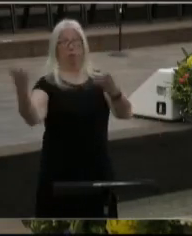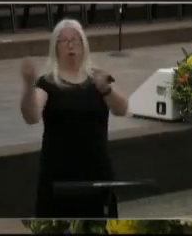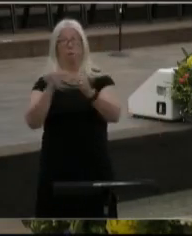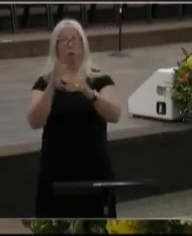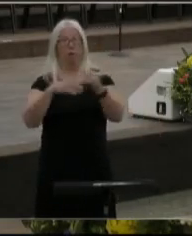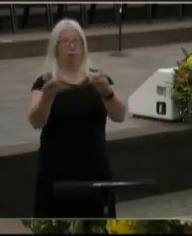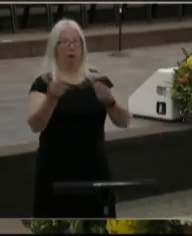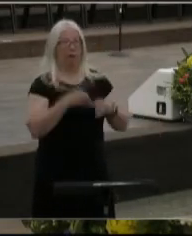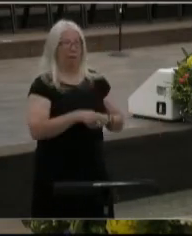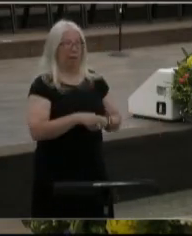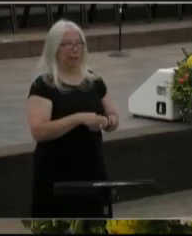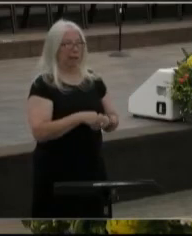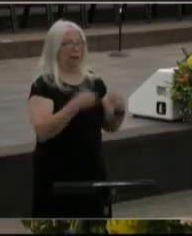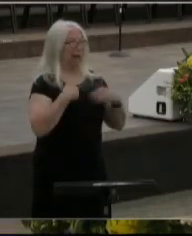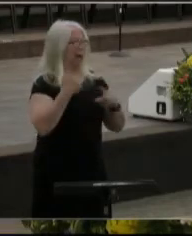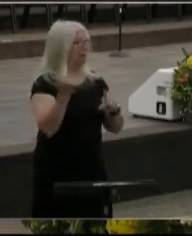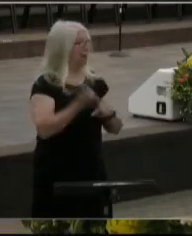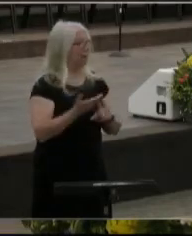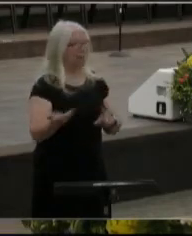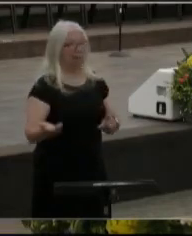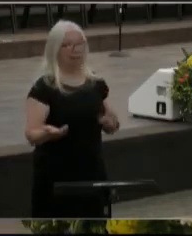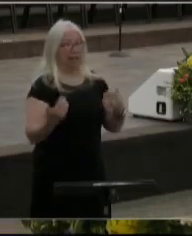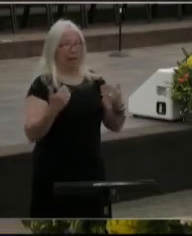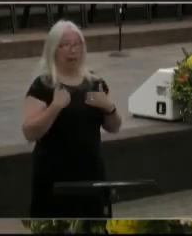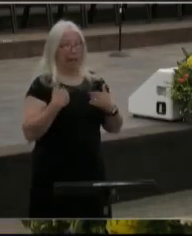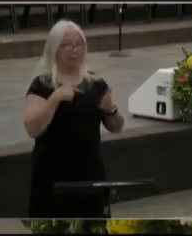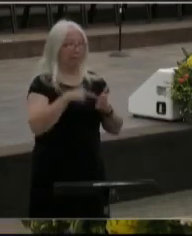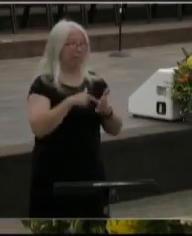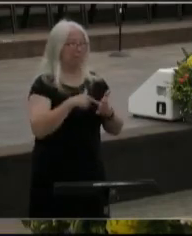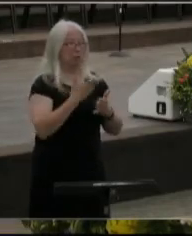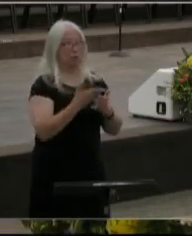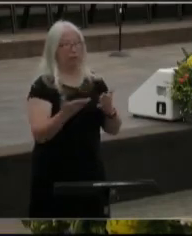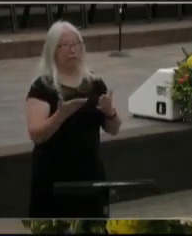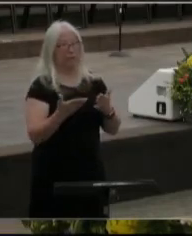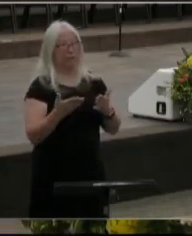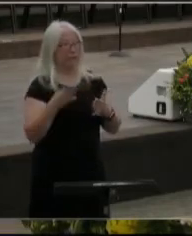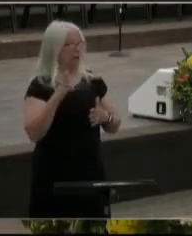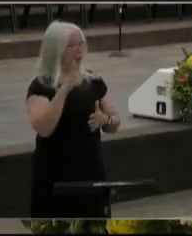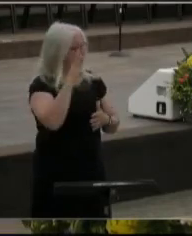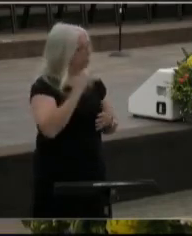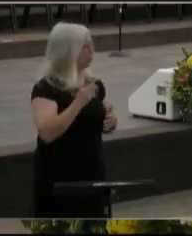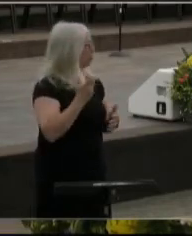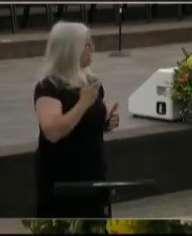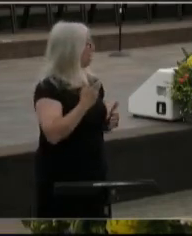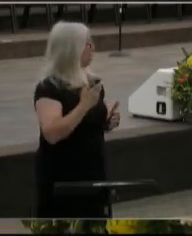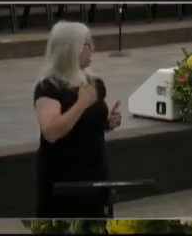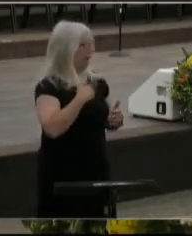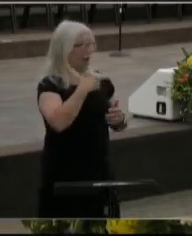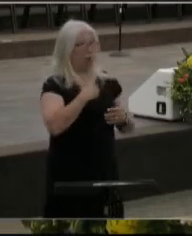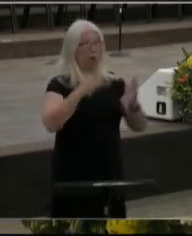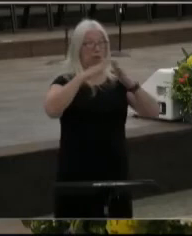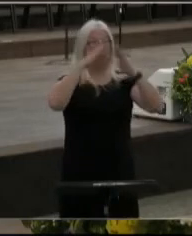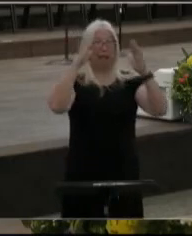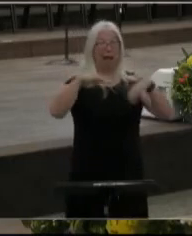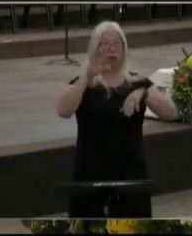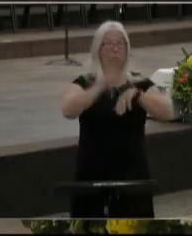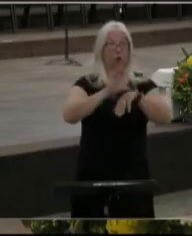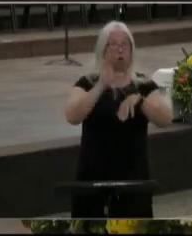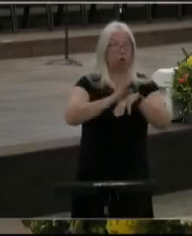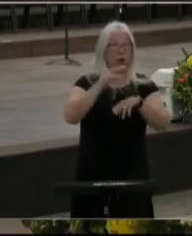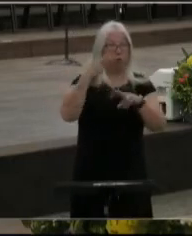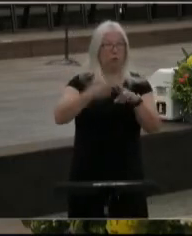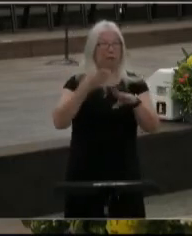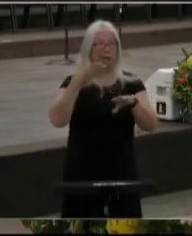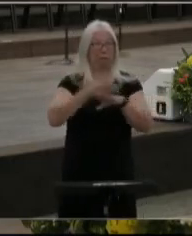coming in. I've got to have everything. I've got to have this new gadget. And boy, I tell you what, I wish the house of God was